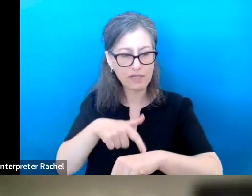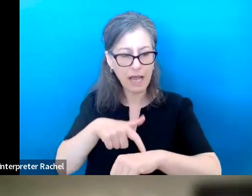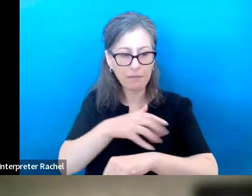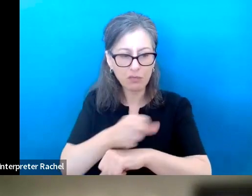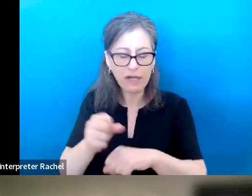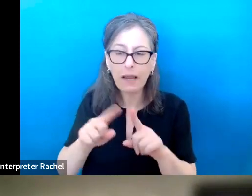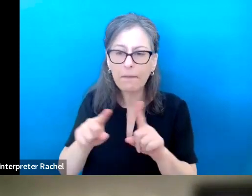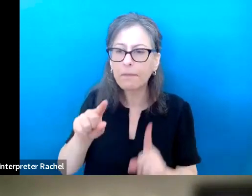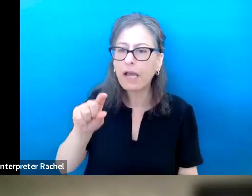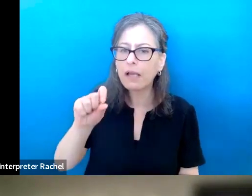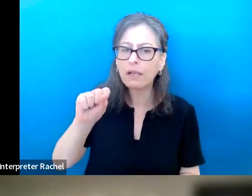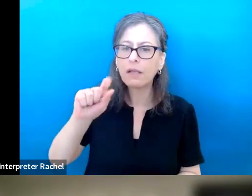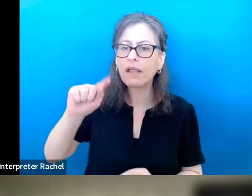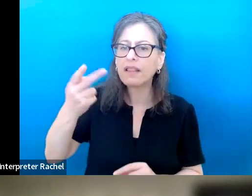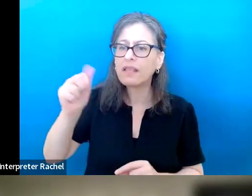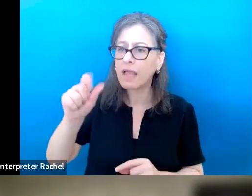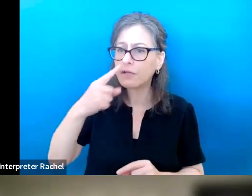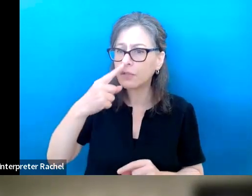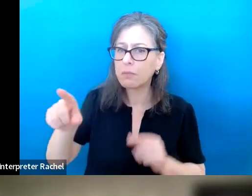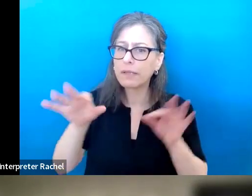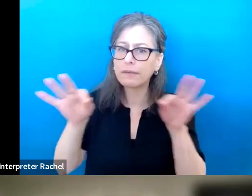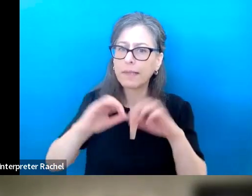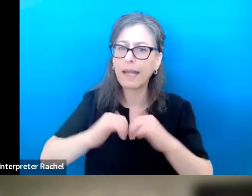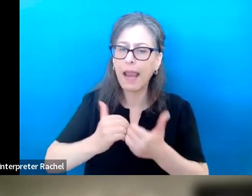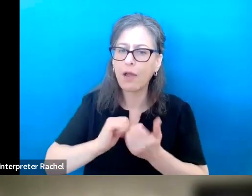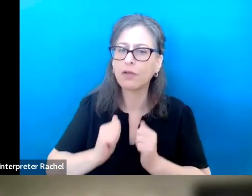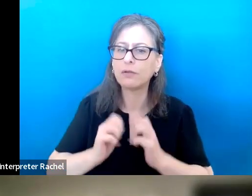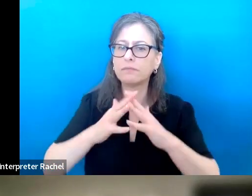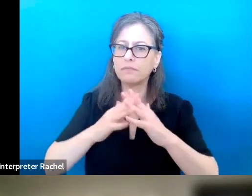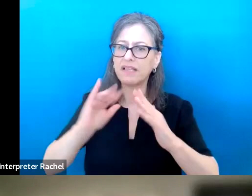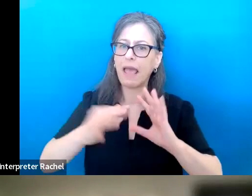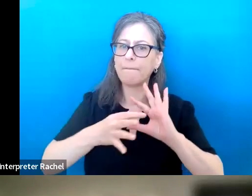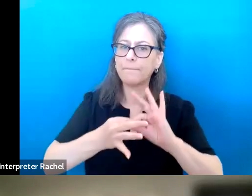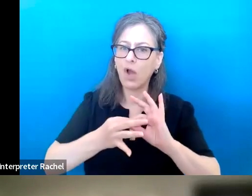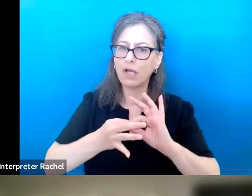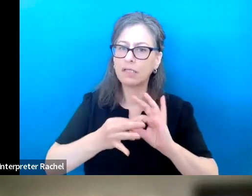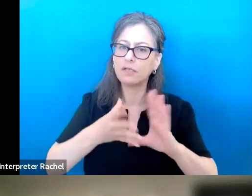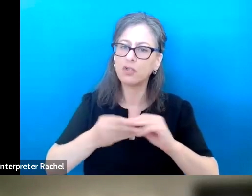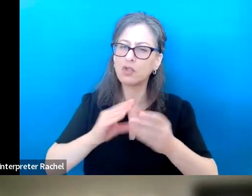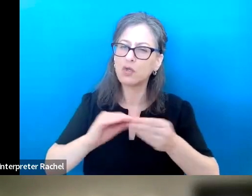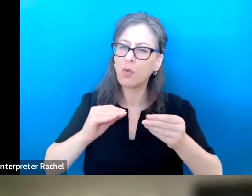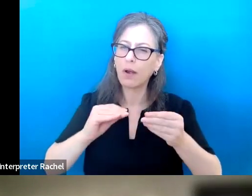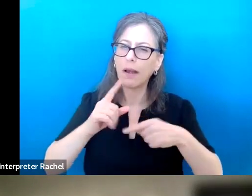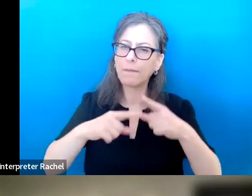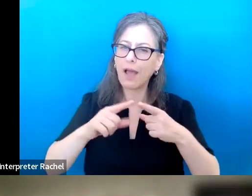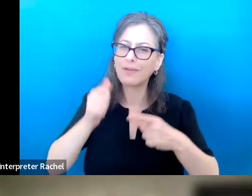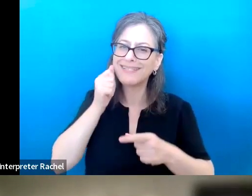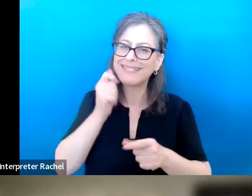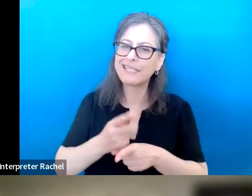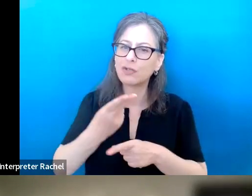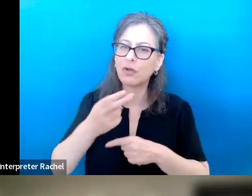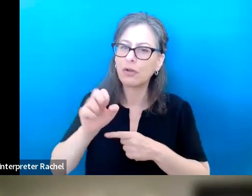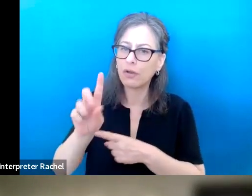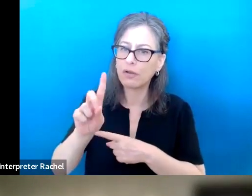talk about how you built this bond and this storyline around this sisterhood around all